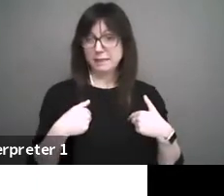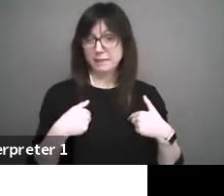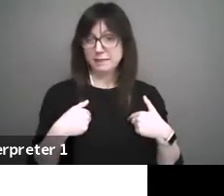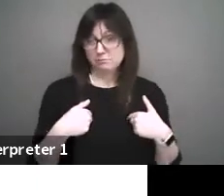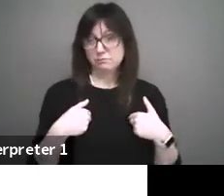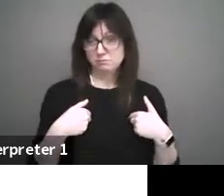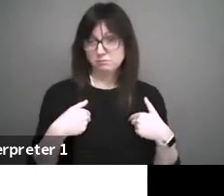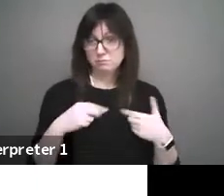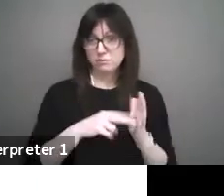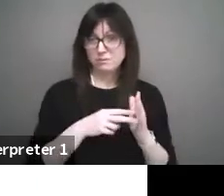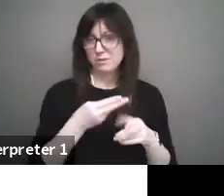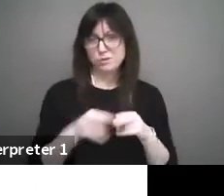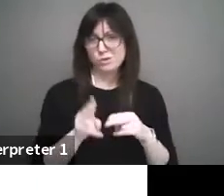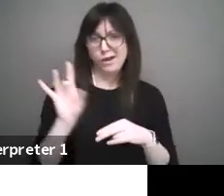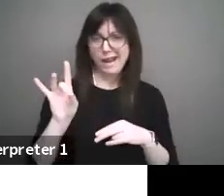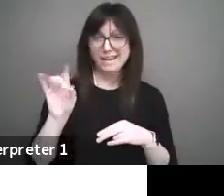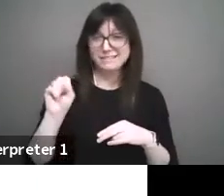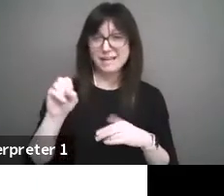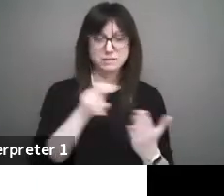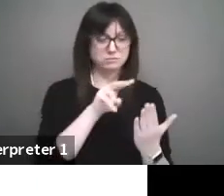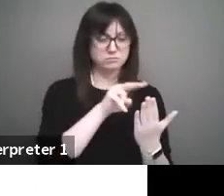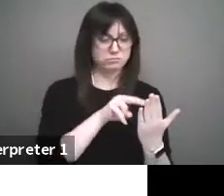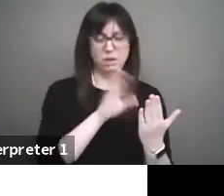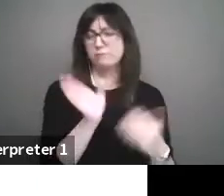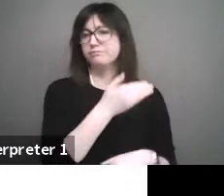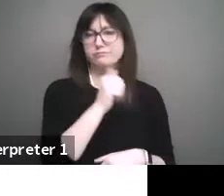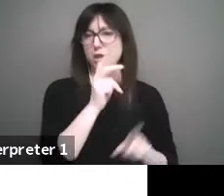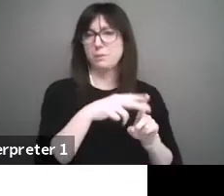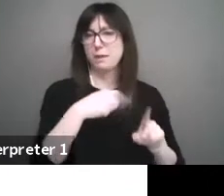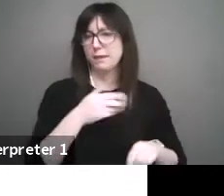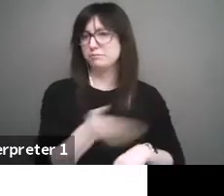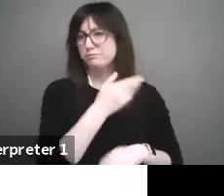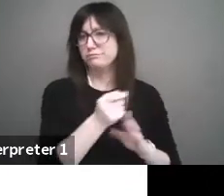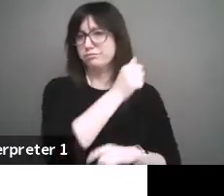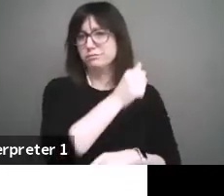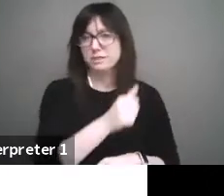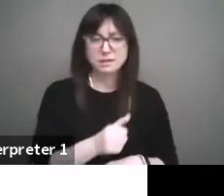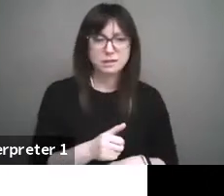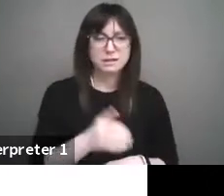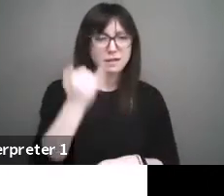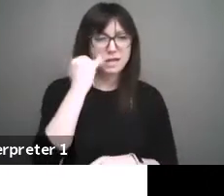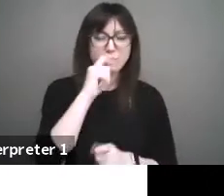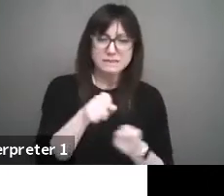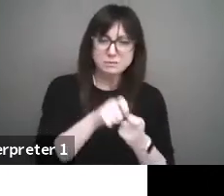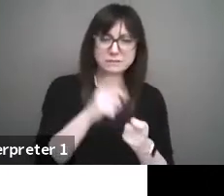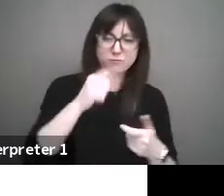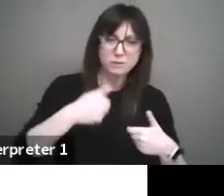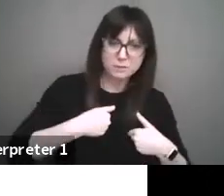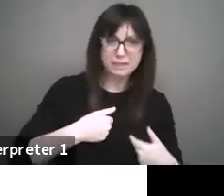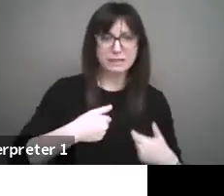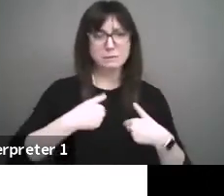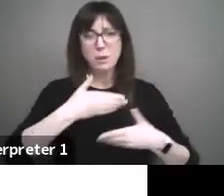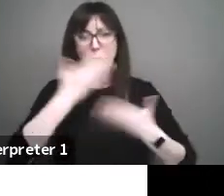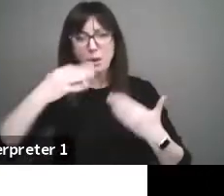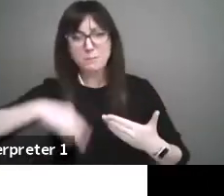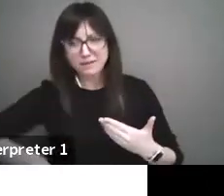give 8 seconds max when reading this email. If it's not personalized or targeted towards you, usually that email is